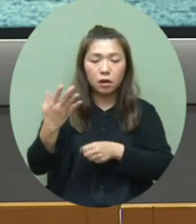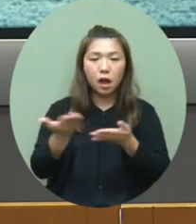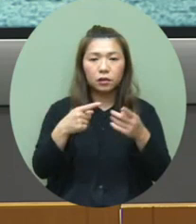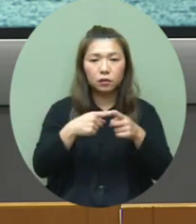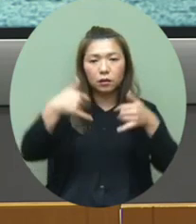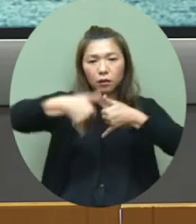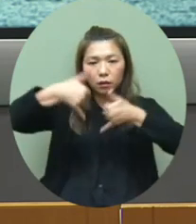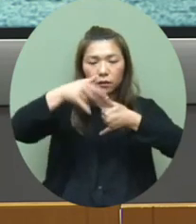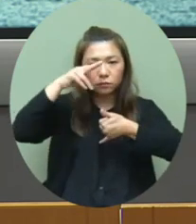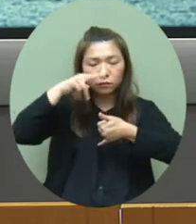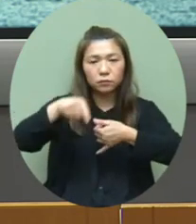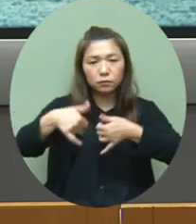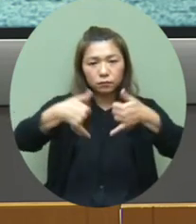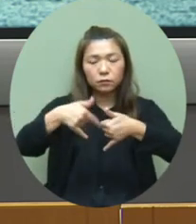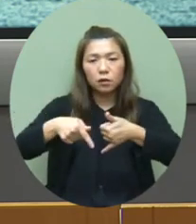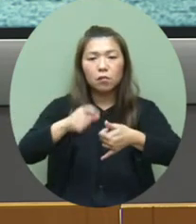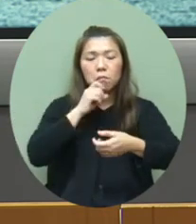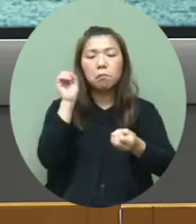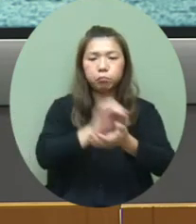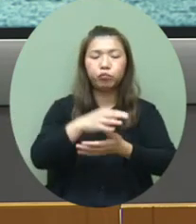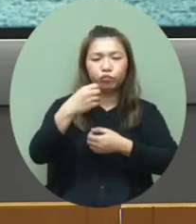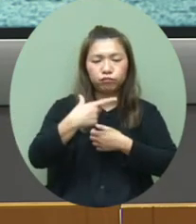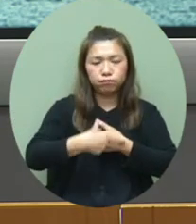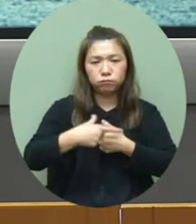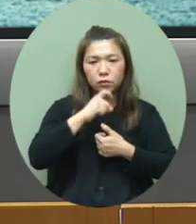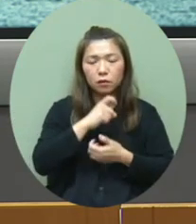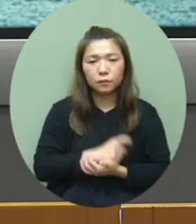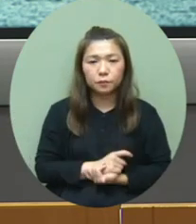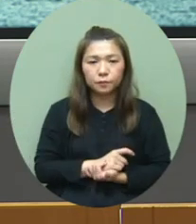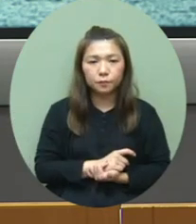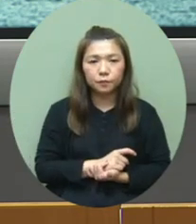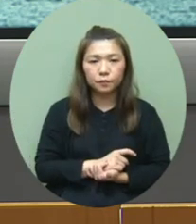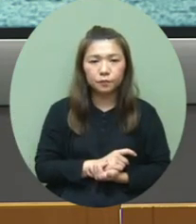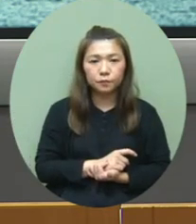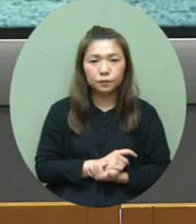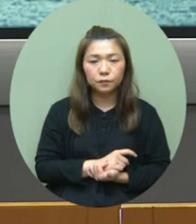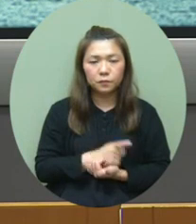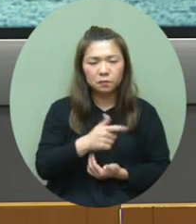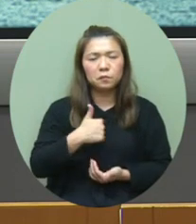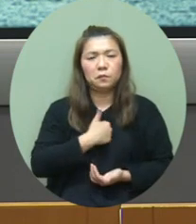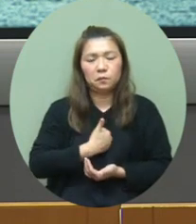were infected, and they were suspected to be related to